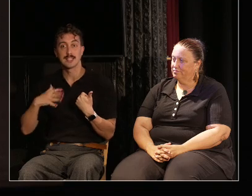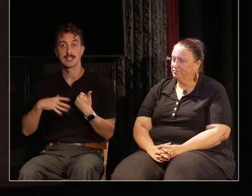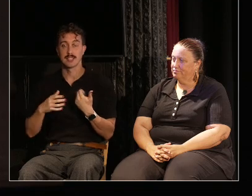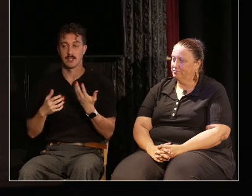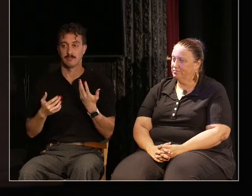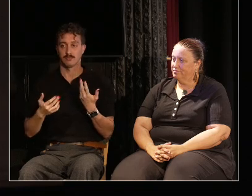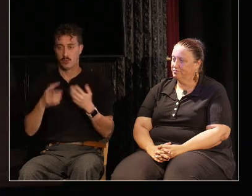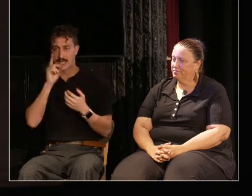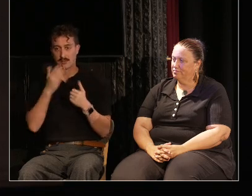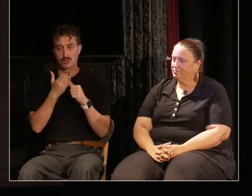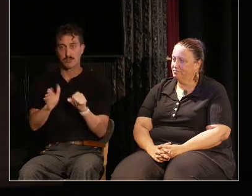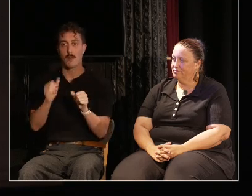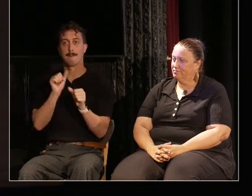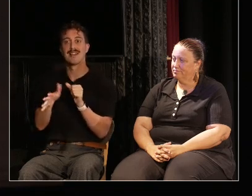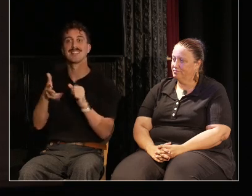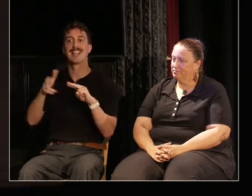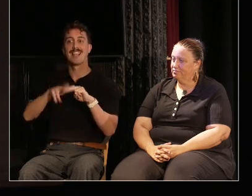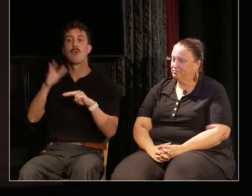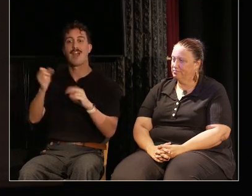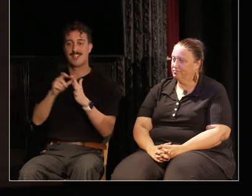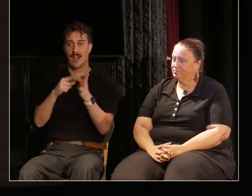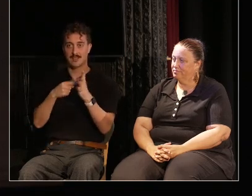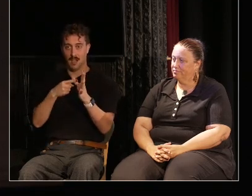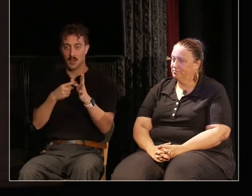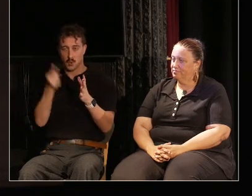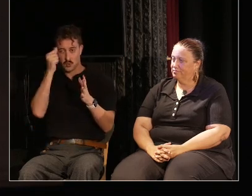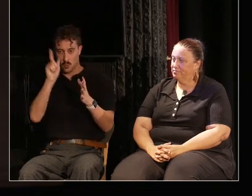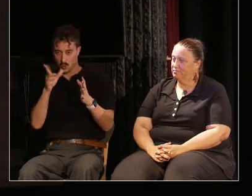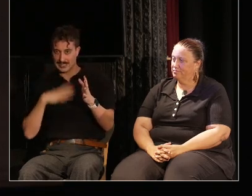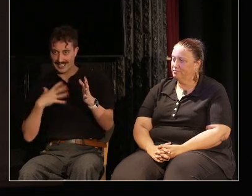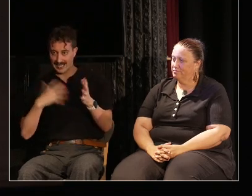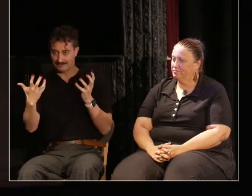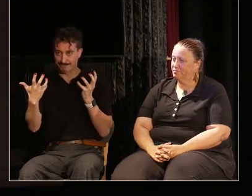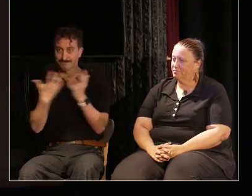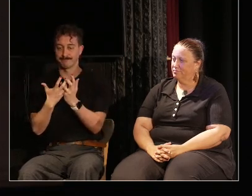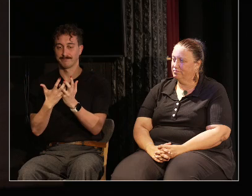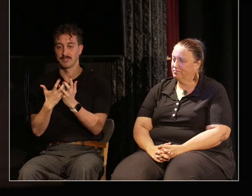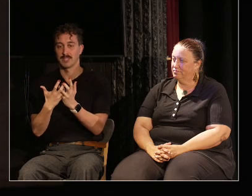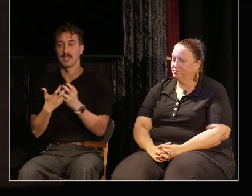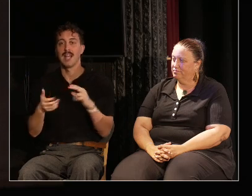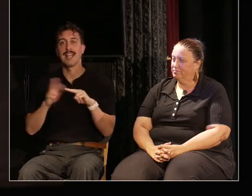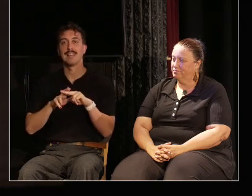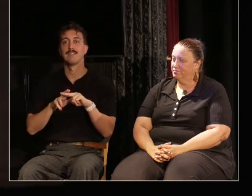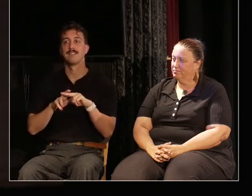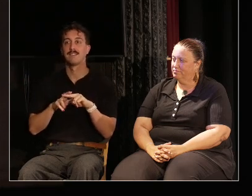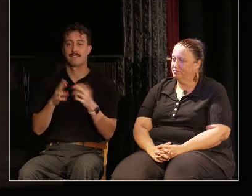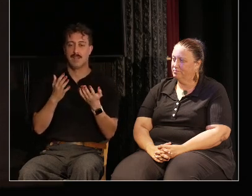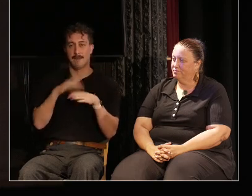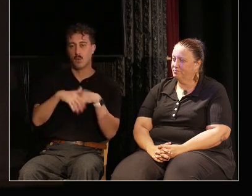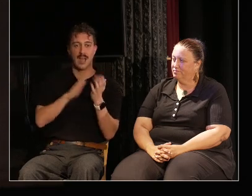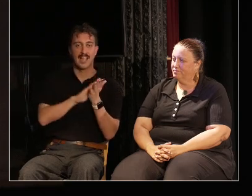what you're dealing with, and then you can put that support in where it's needed, whether it's on HIV or whether it's in other areas.